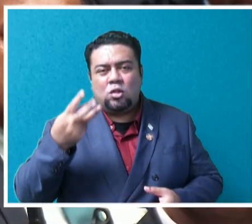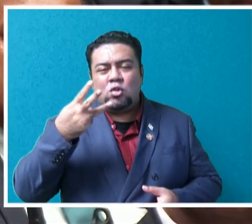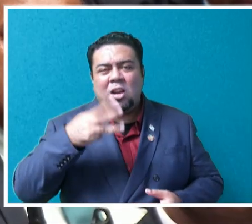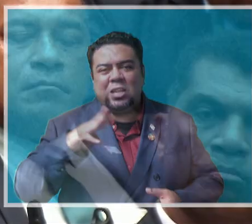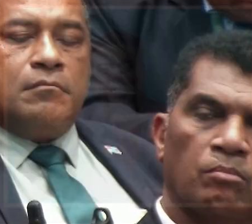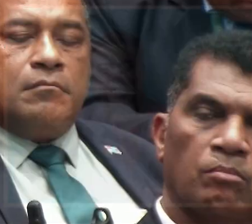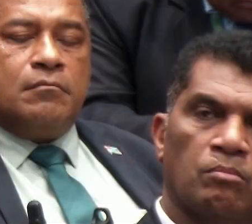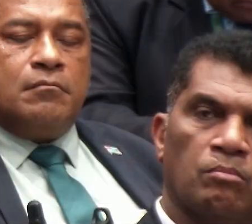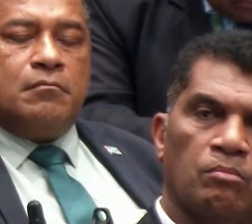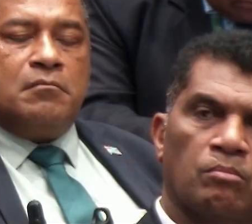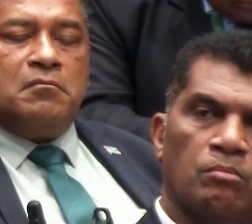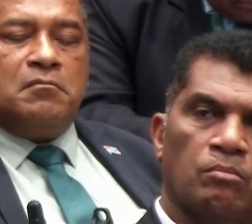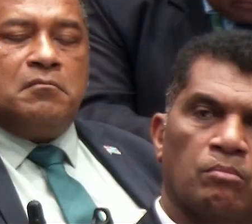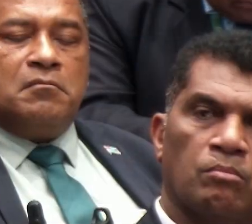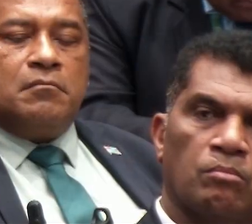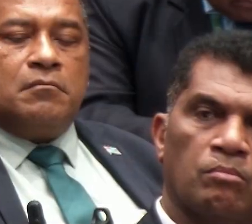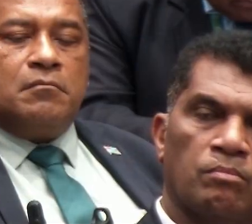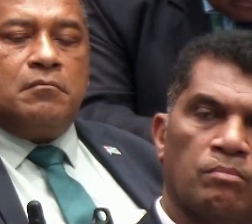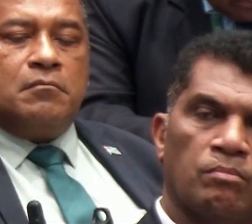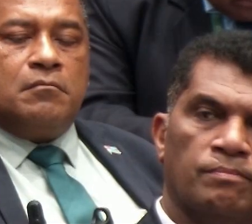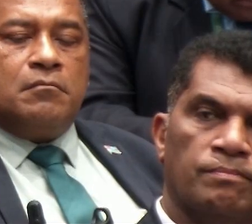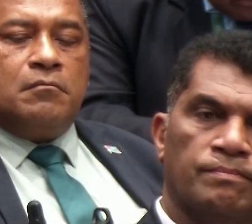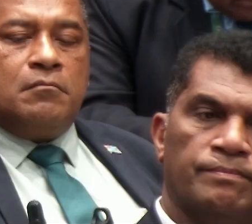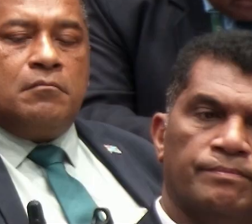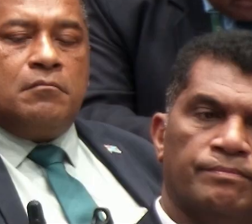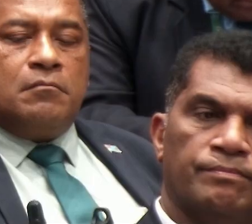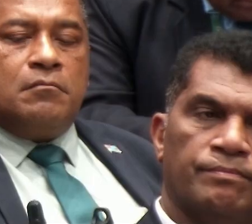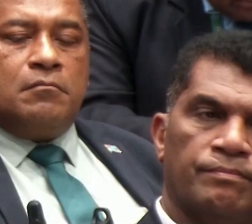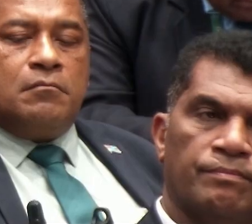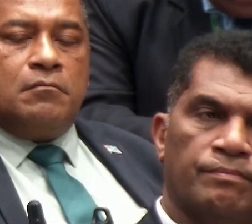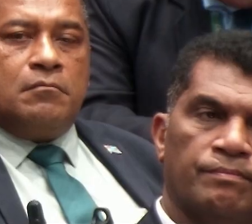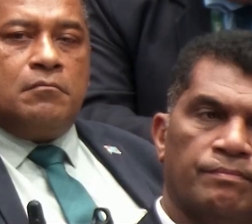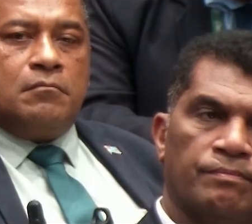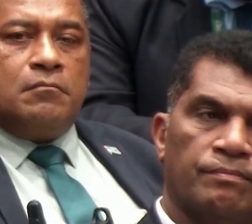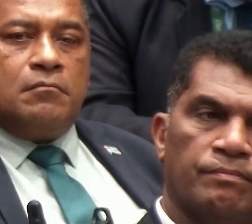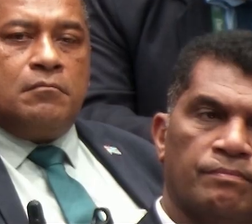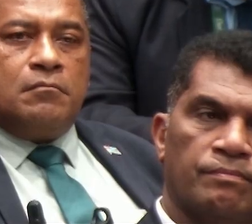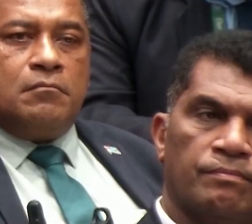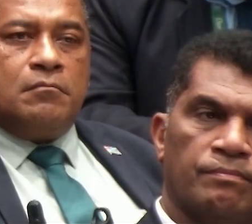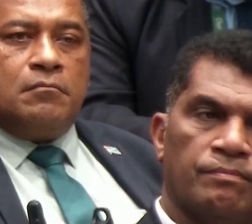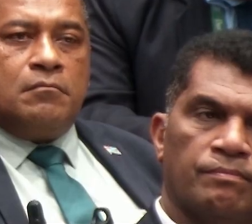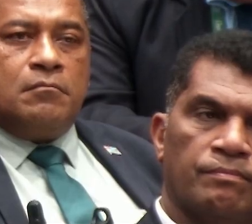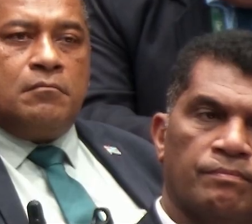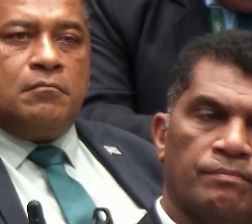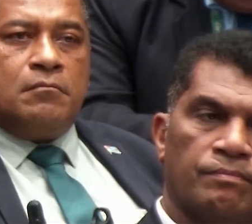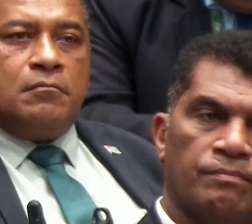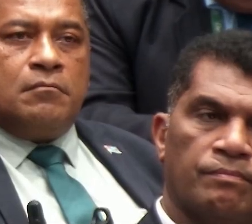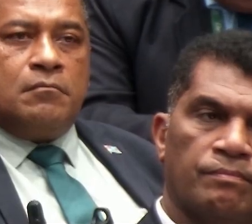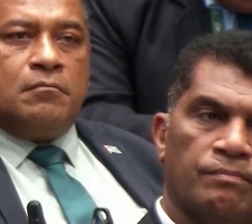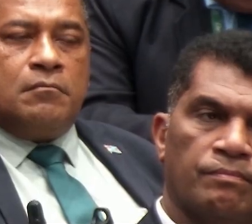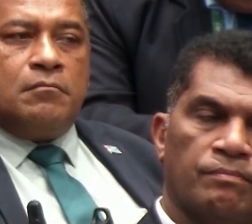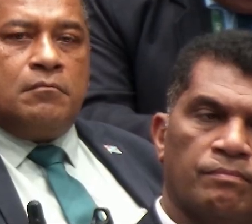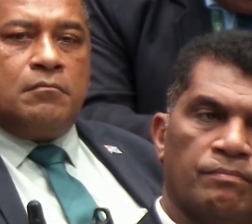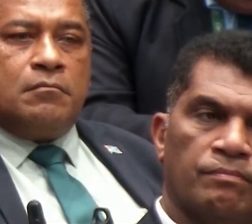968,367 in 2025. The key policy question is therefore how